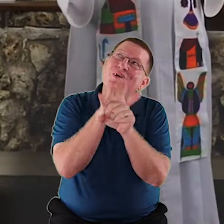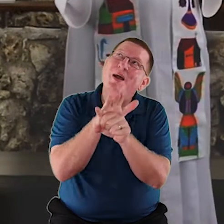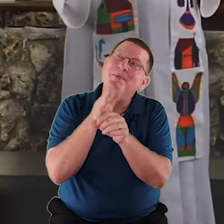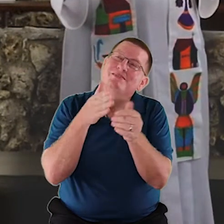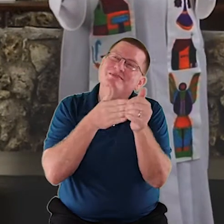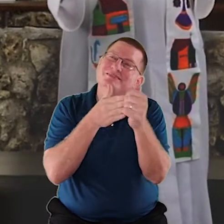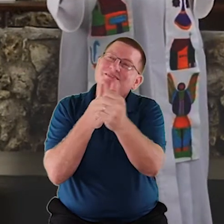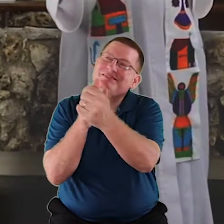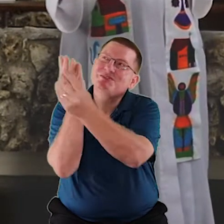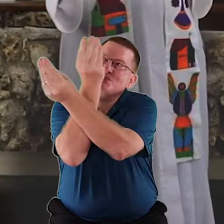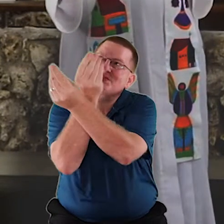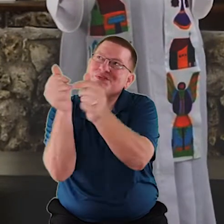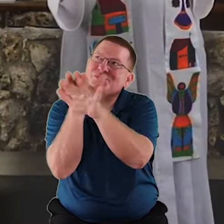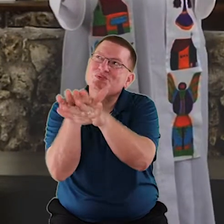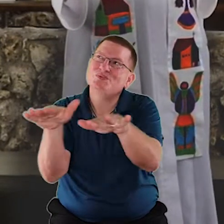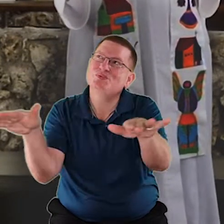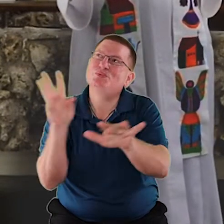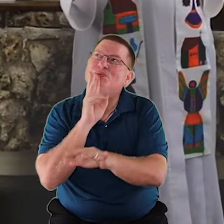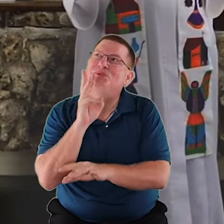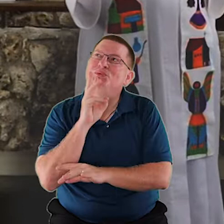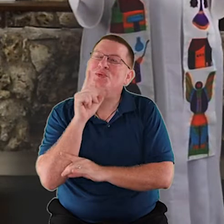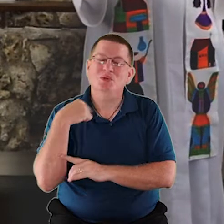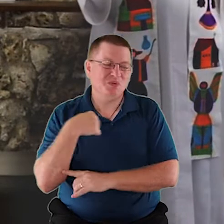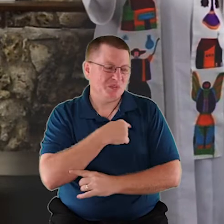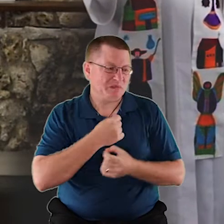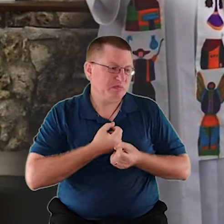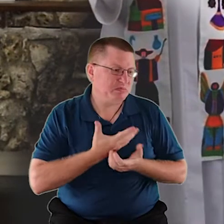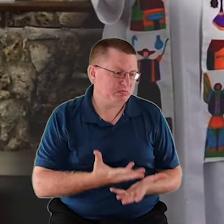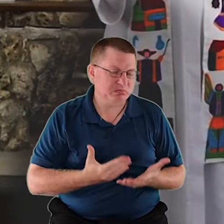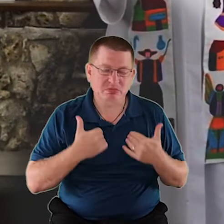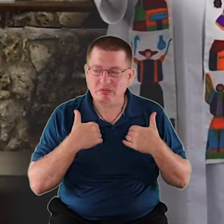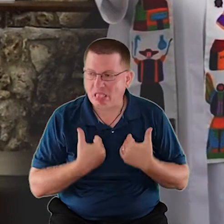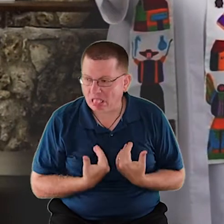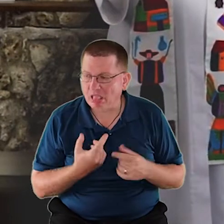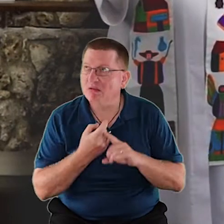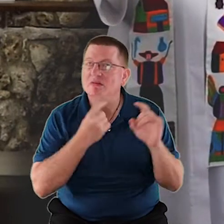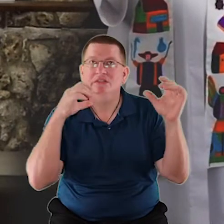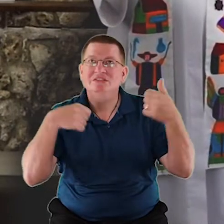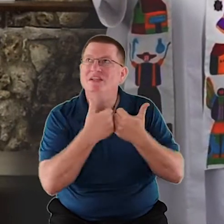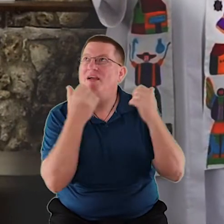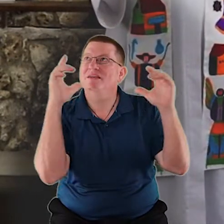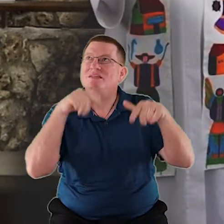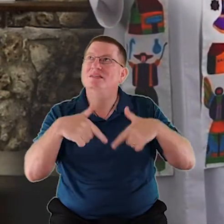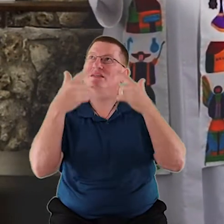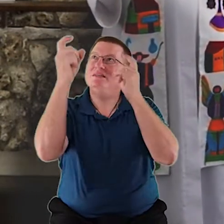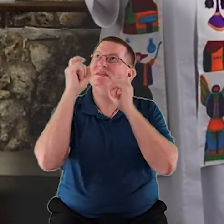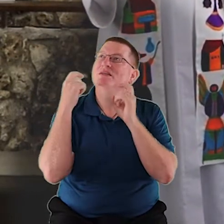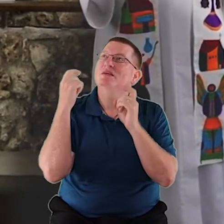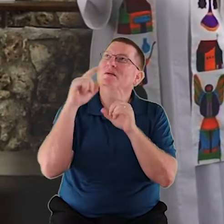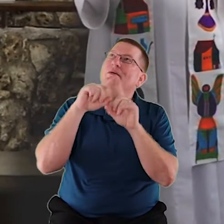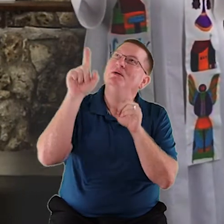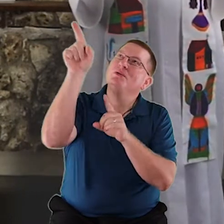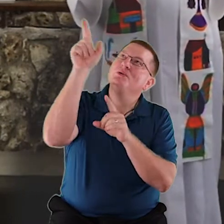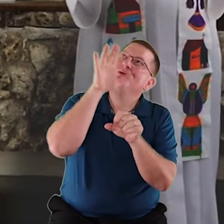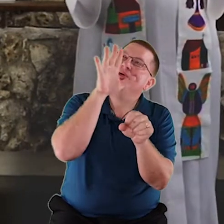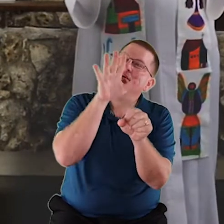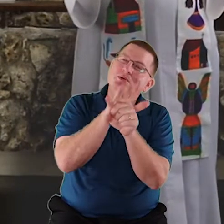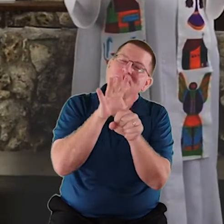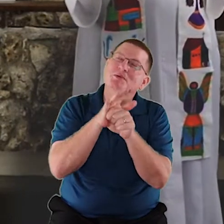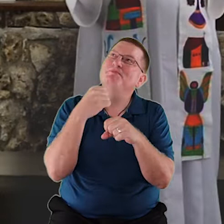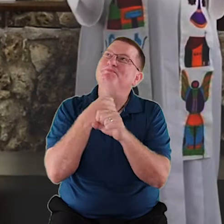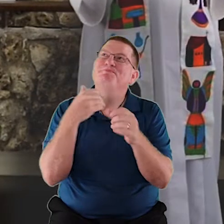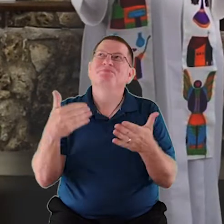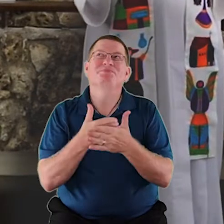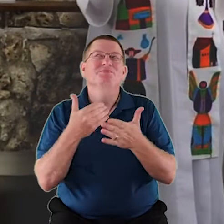us to still waters. We are often wearied and depleted by the challenges life presents, yet you promise to renew